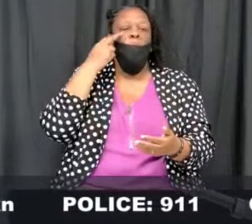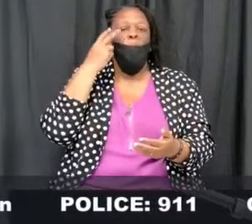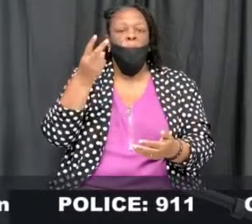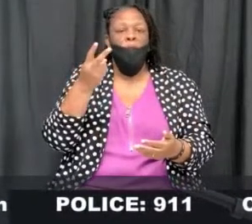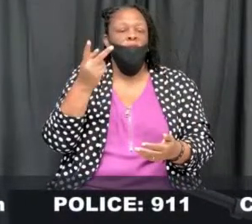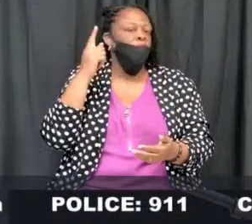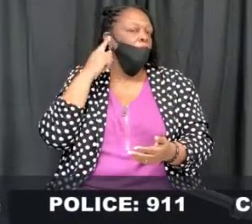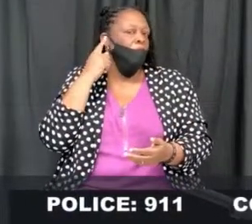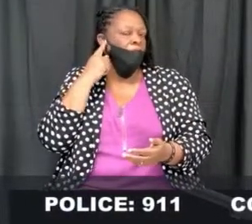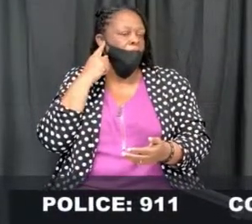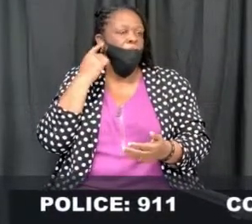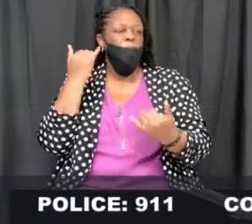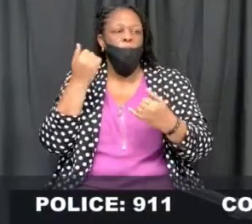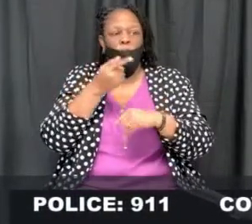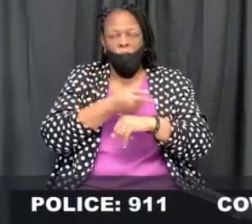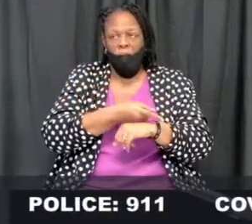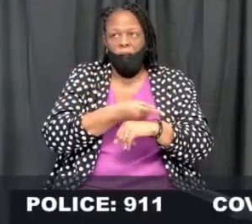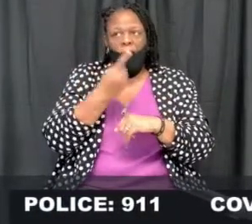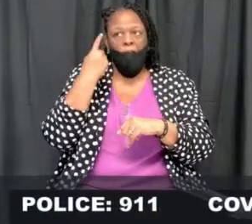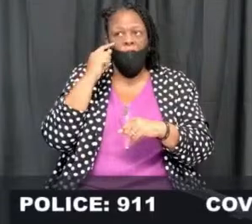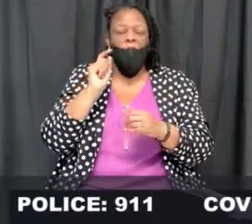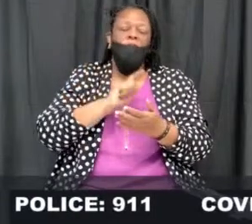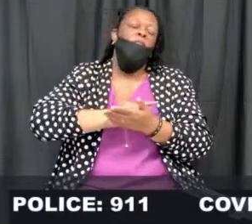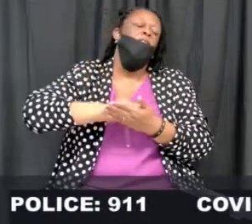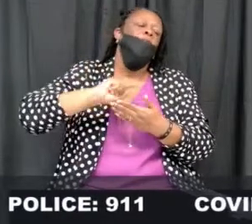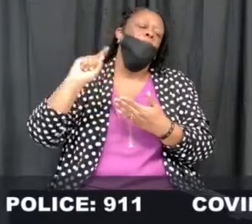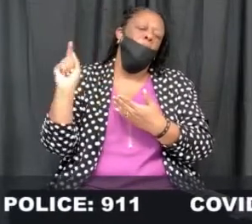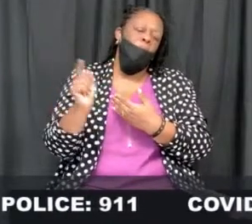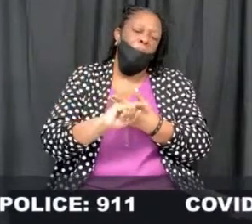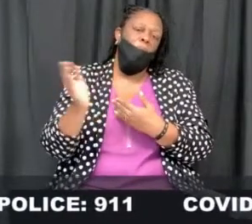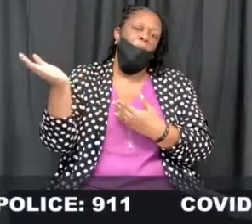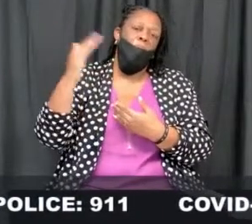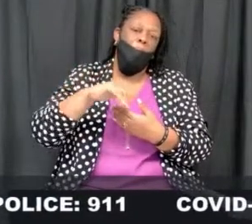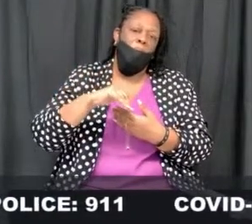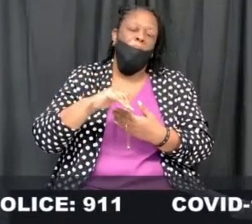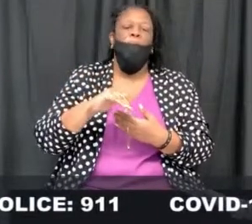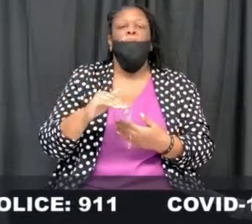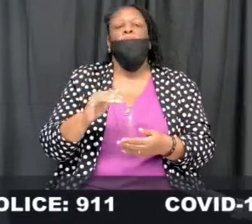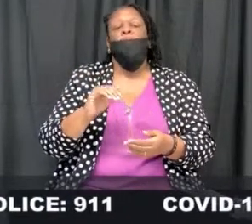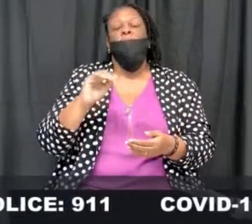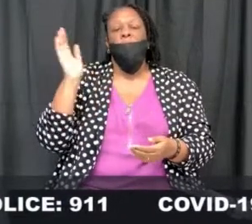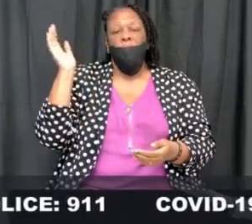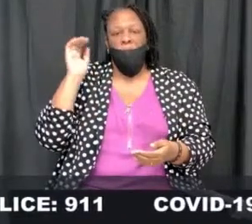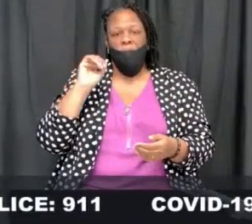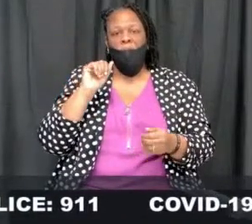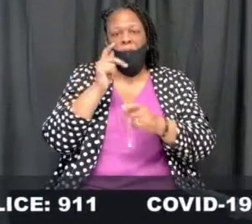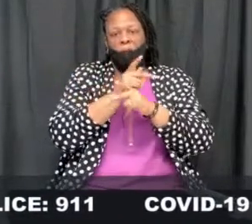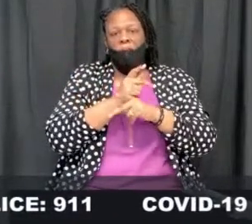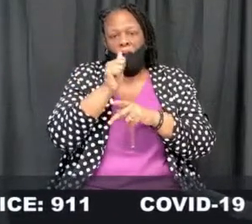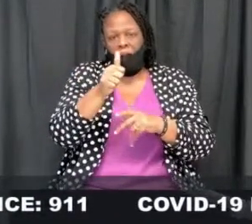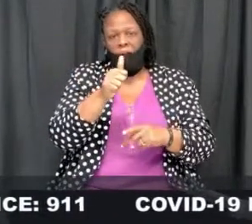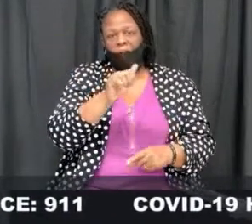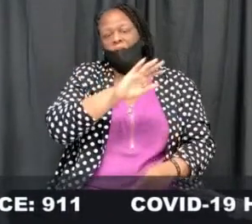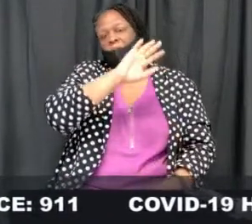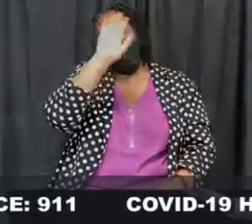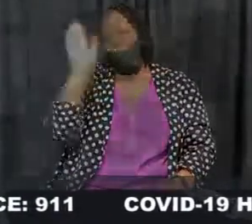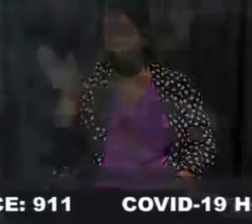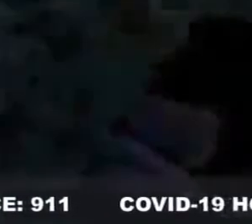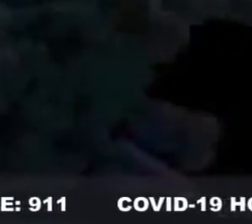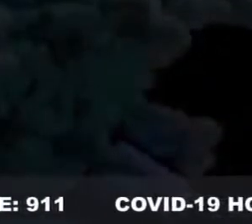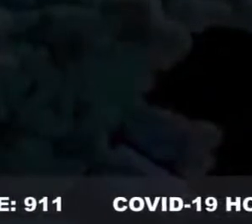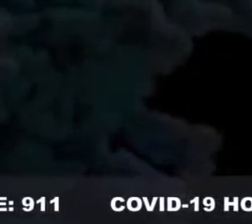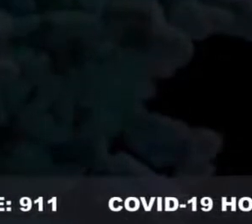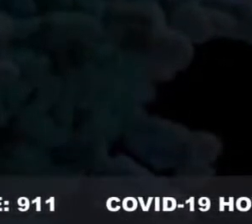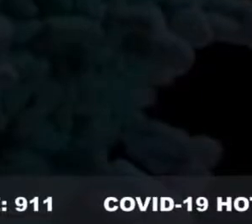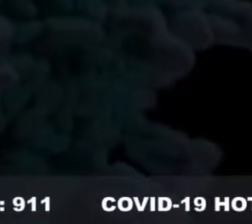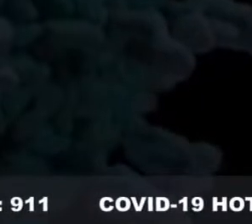the COVID-19 briefing. Next week we will be back. Until then, take good care. I am Les Roy Williams.